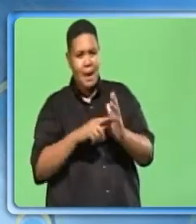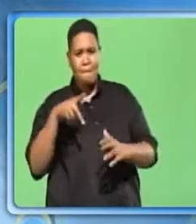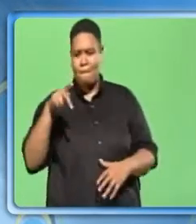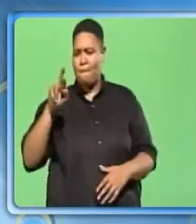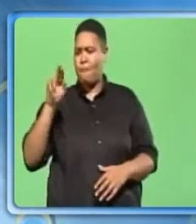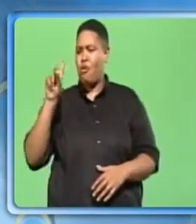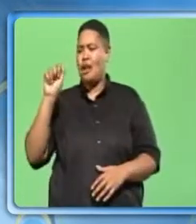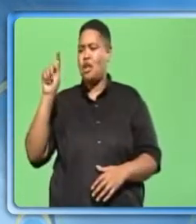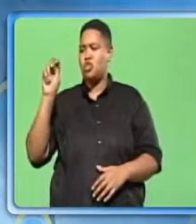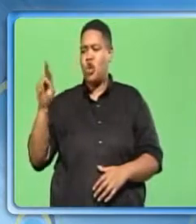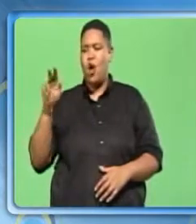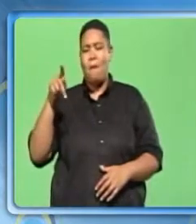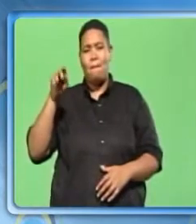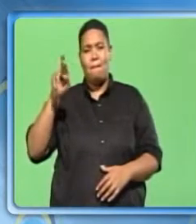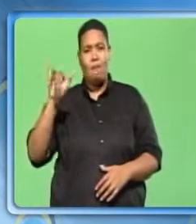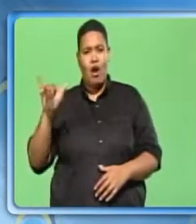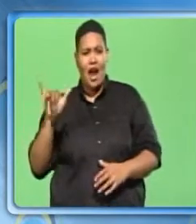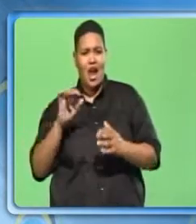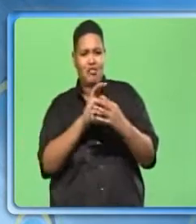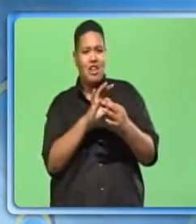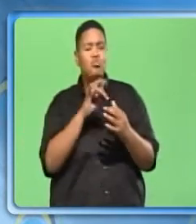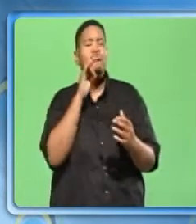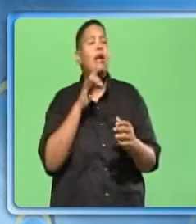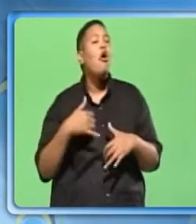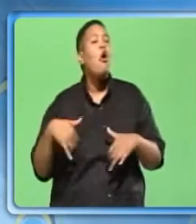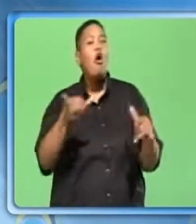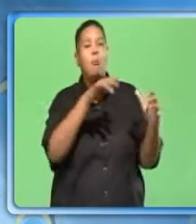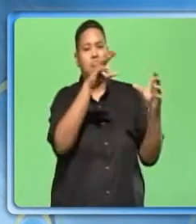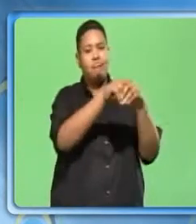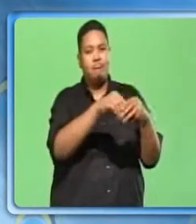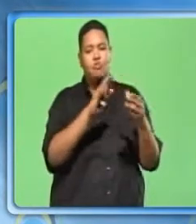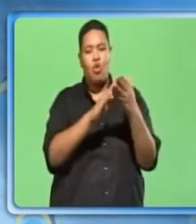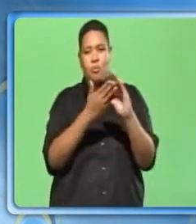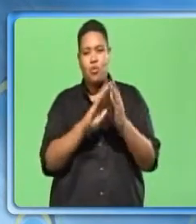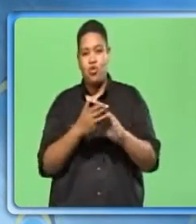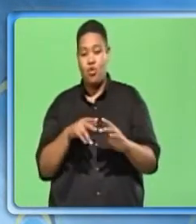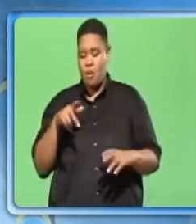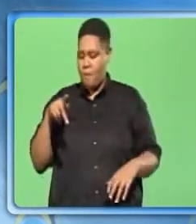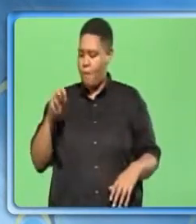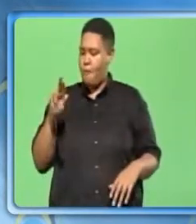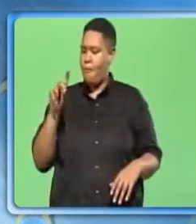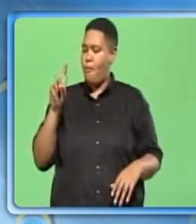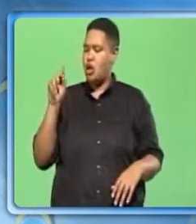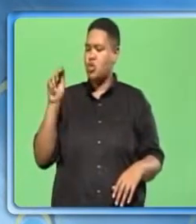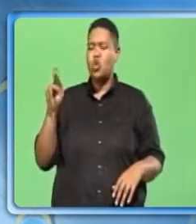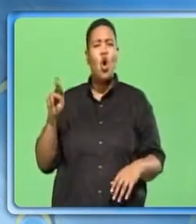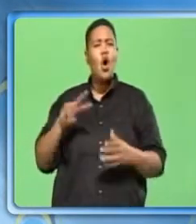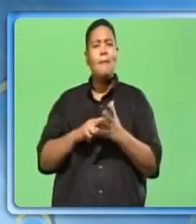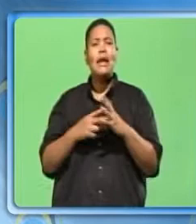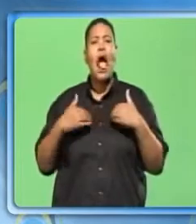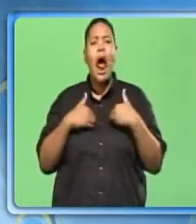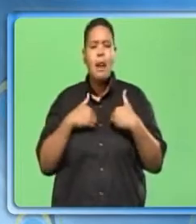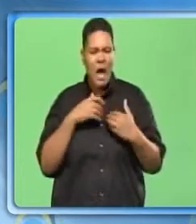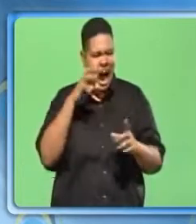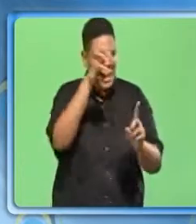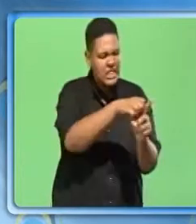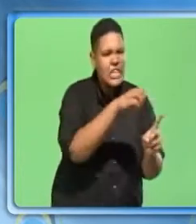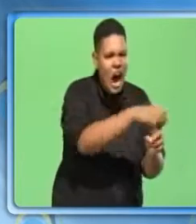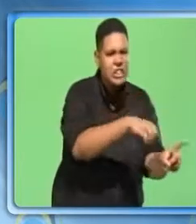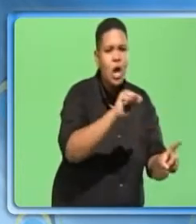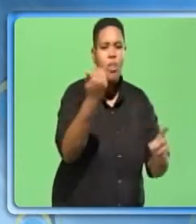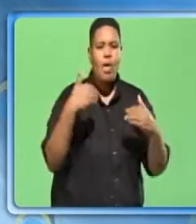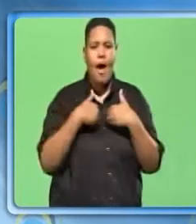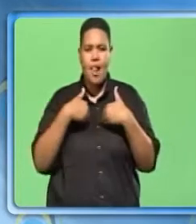the most common feeding relationship within a community. Predator is an animal that captures and eats other